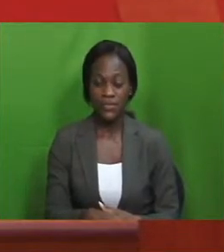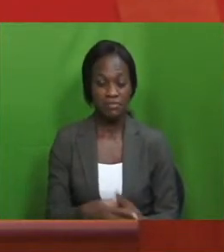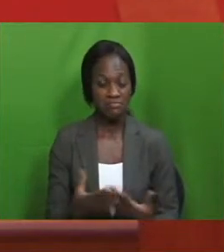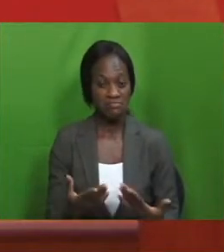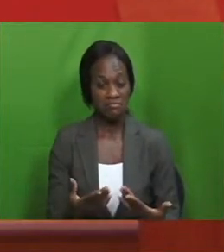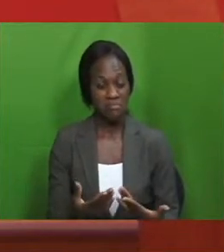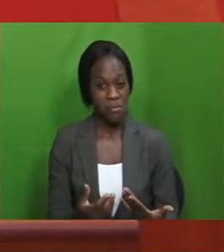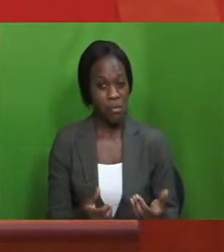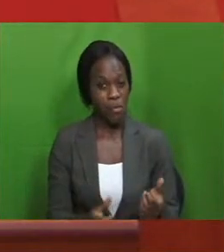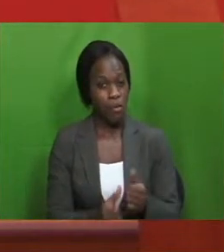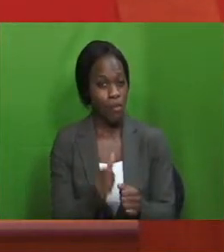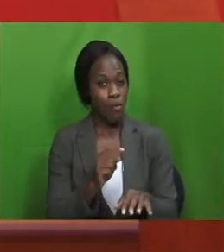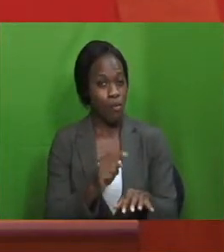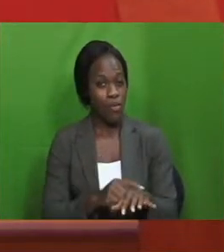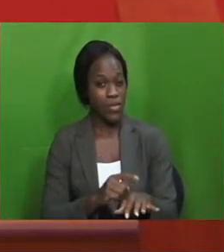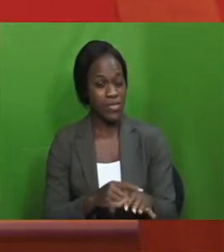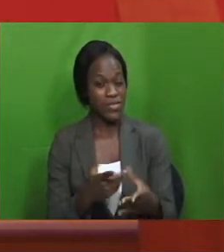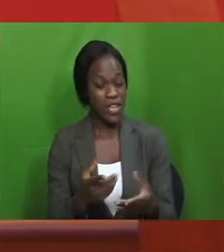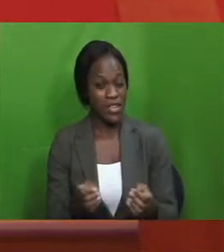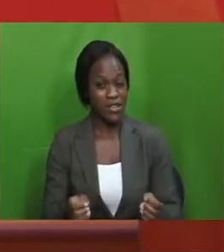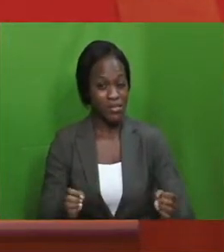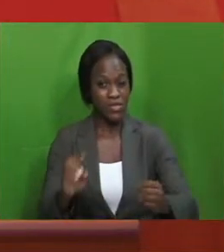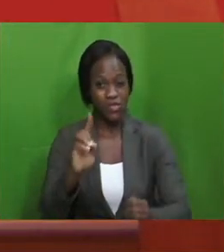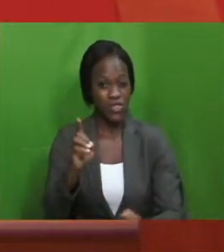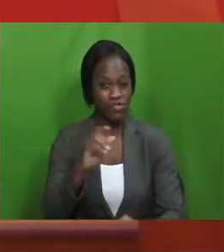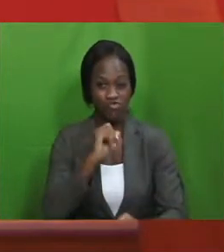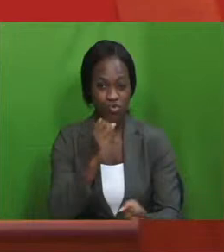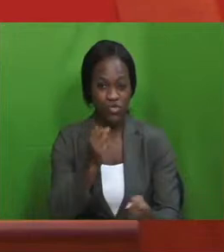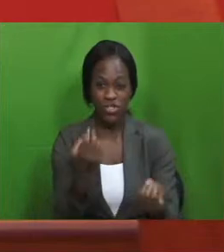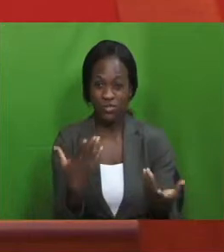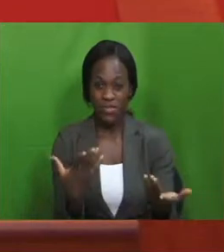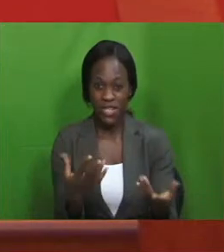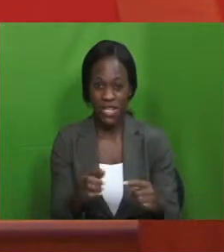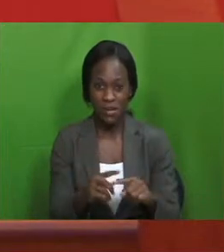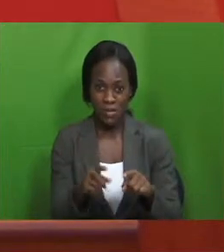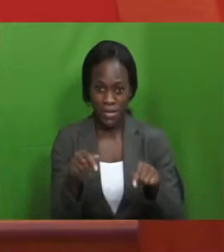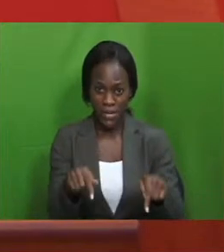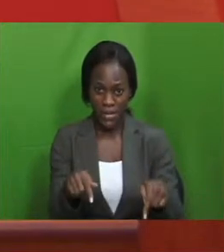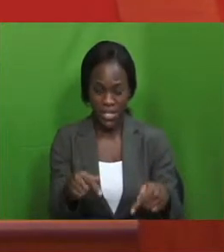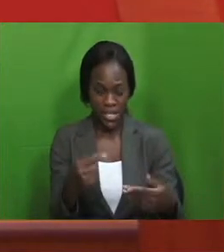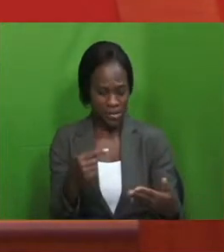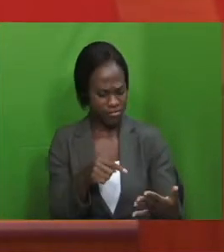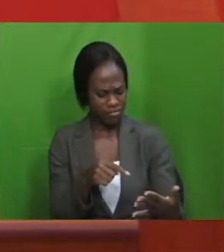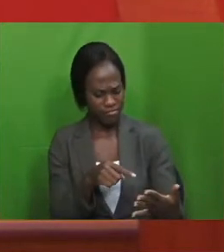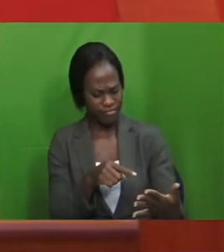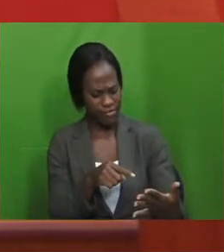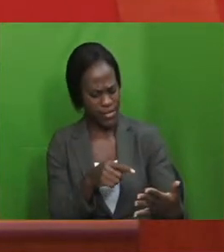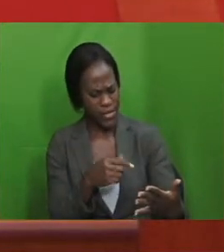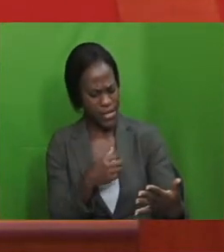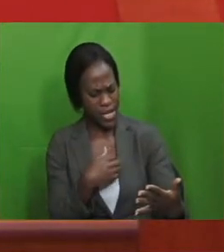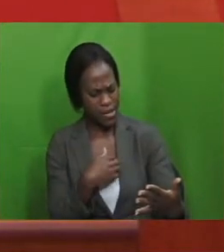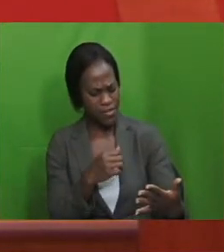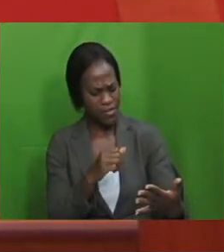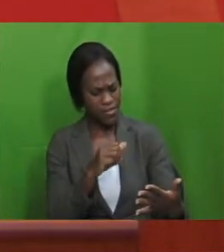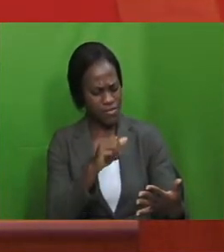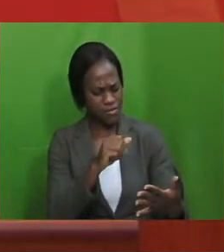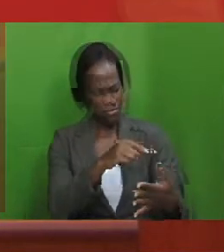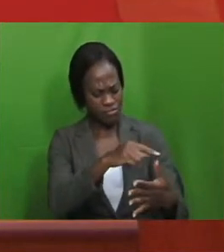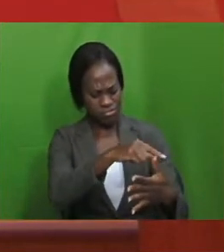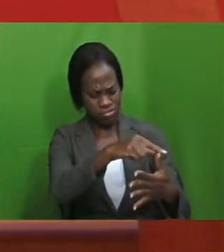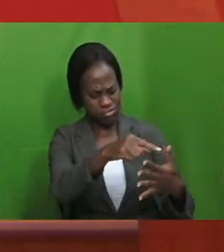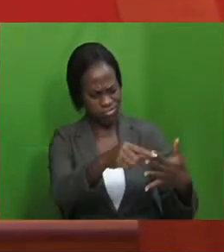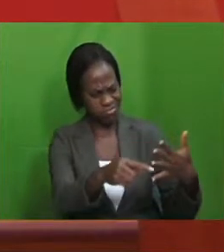Usually, urgent questions are not many. Today, we have A to F, a total